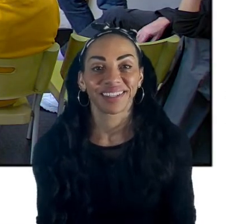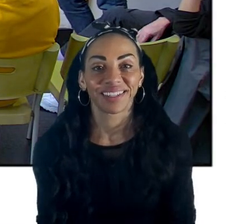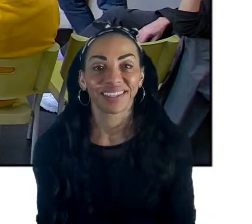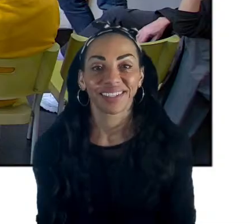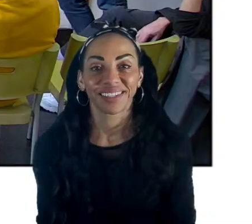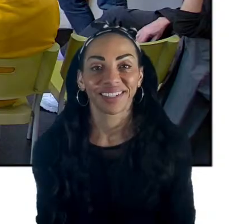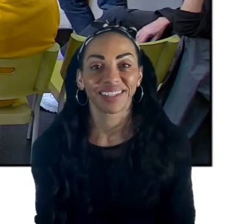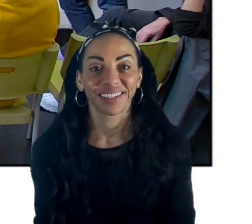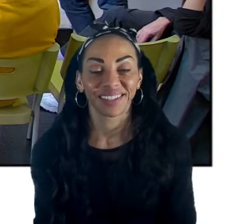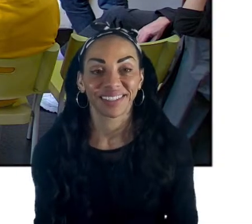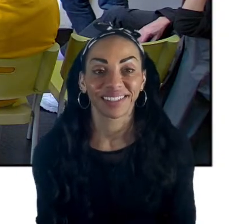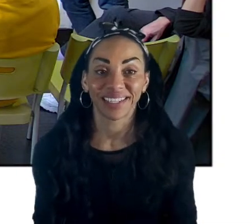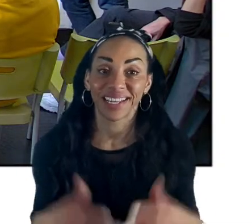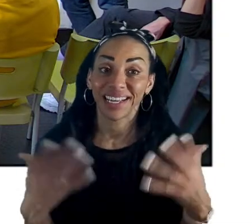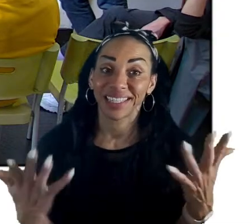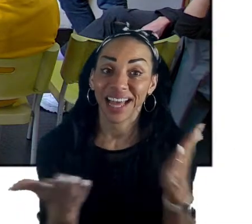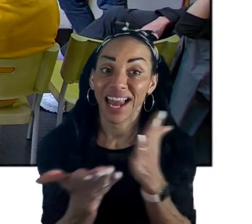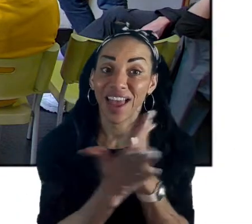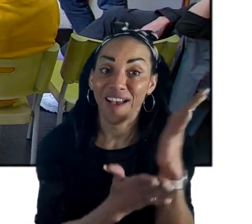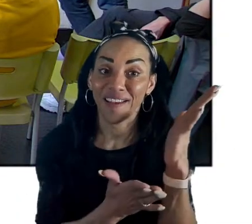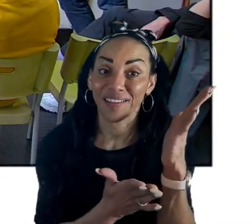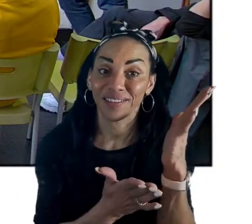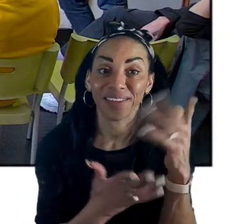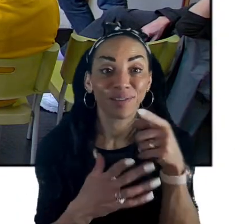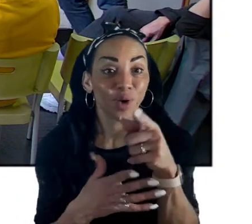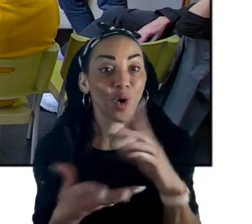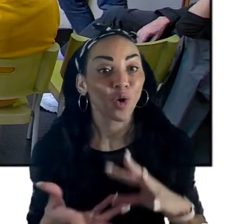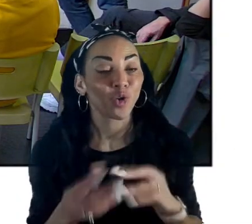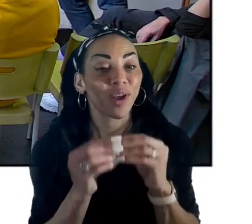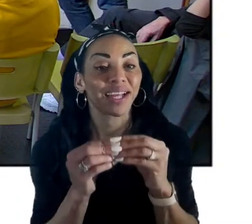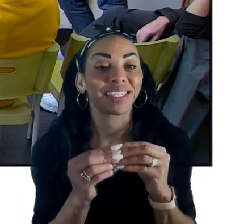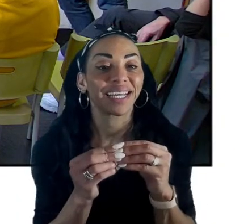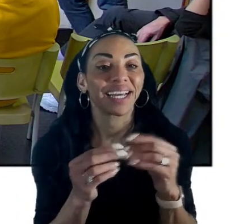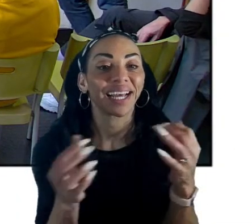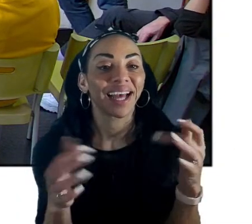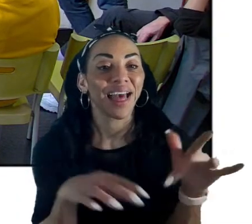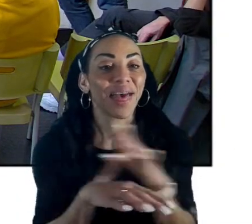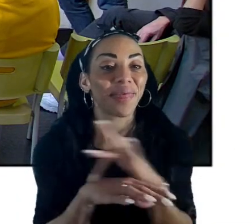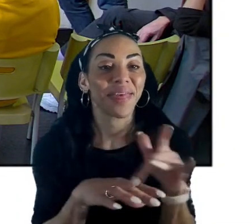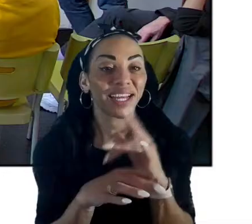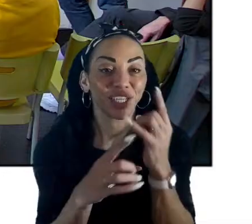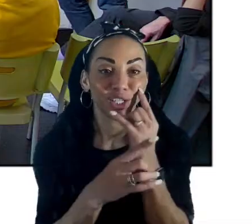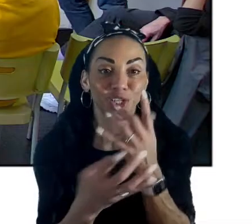live? Like, if you're creating a theatre show, like, could that be live in the room with that?